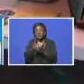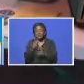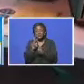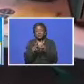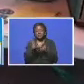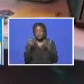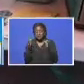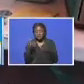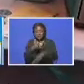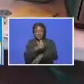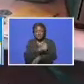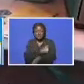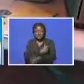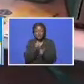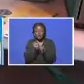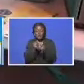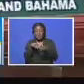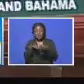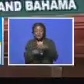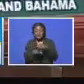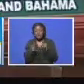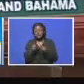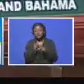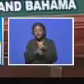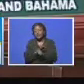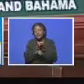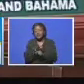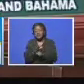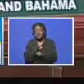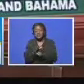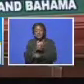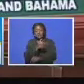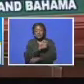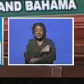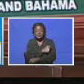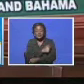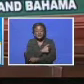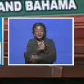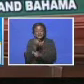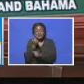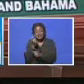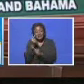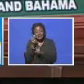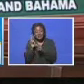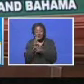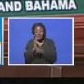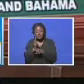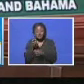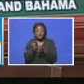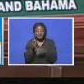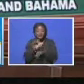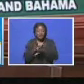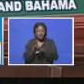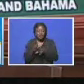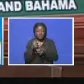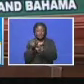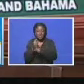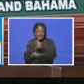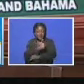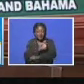The access of COVID-19 vaccines is of little use if we do not roll up our sleeves and get the